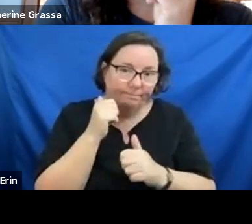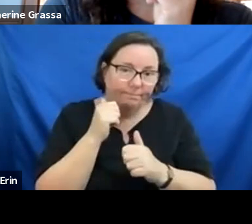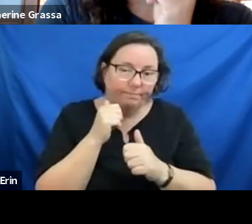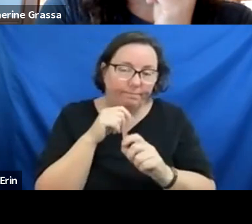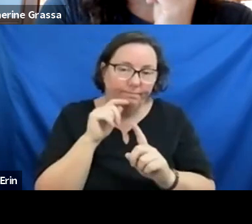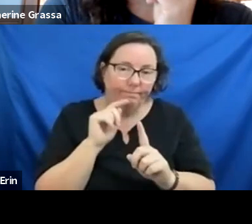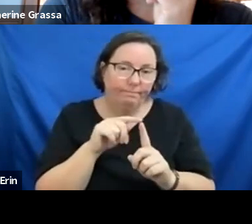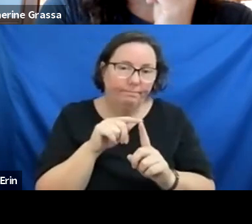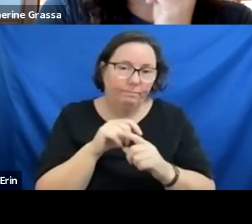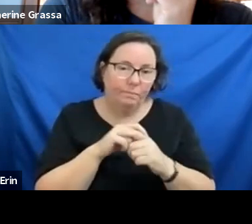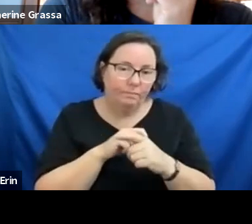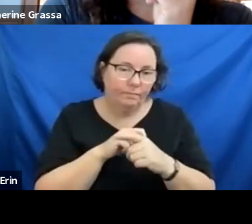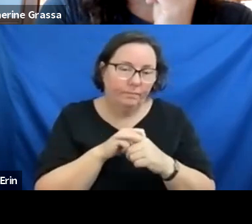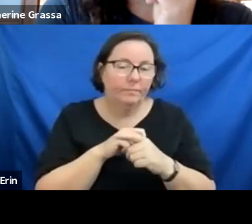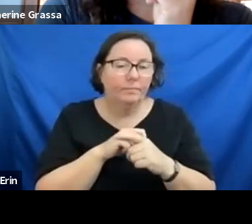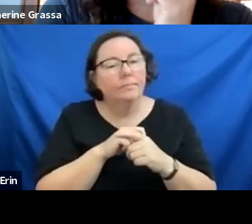know,